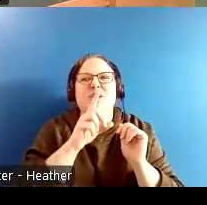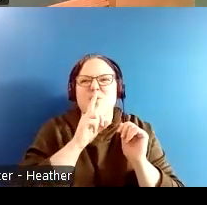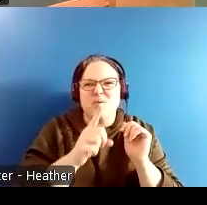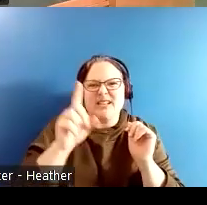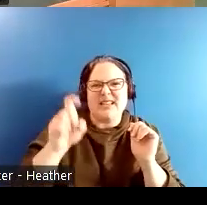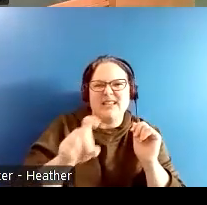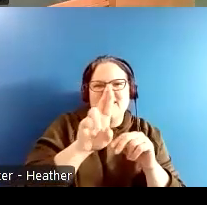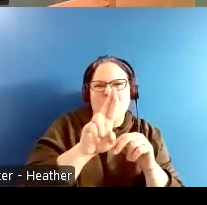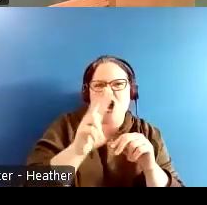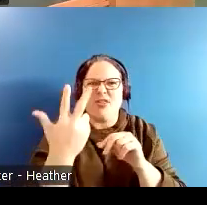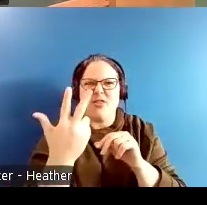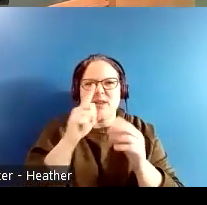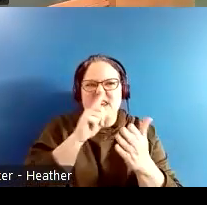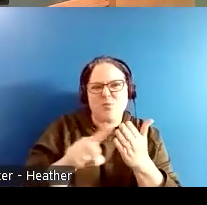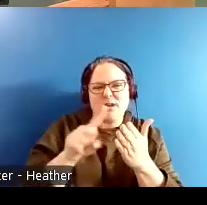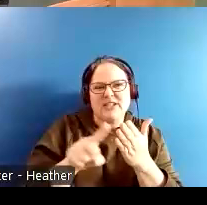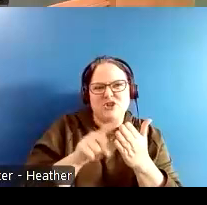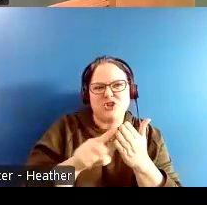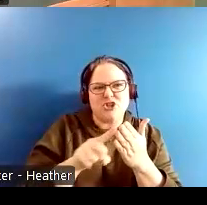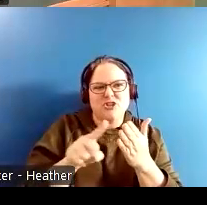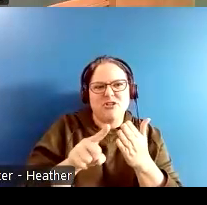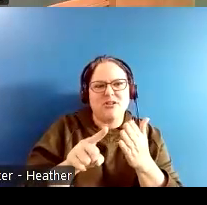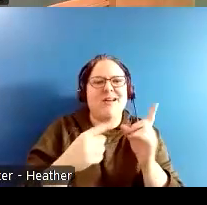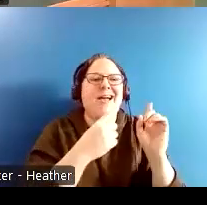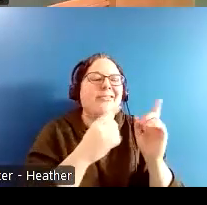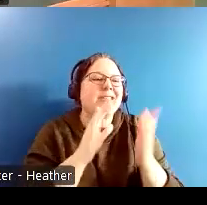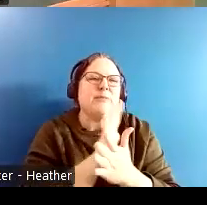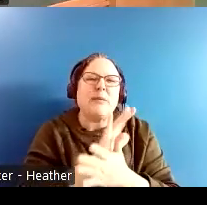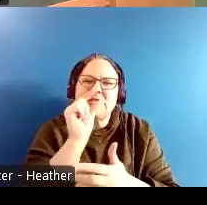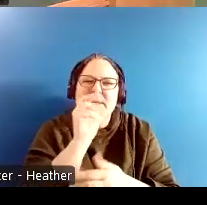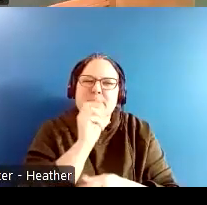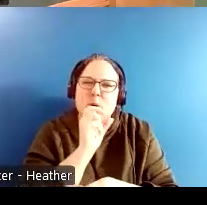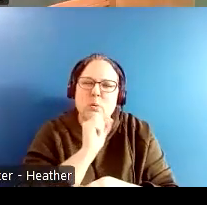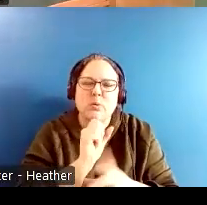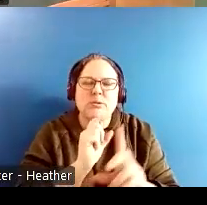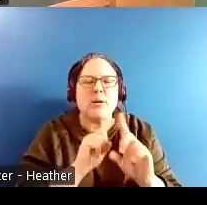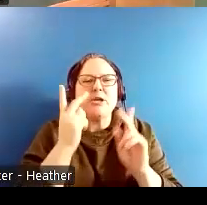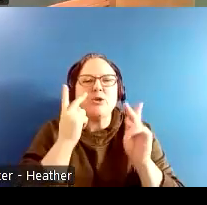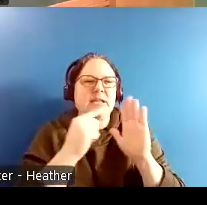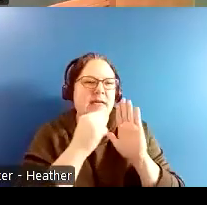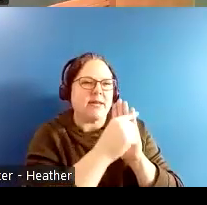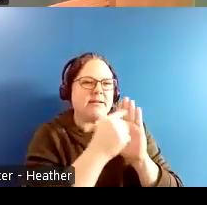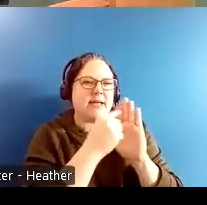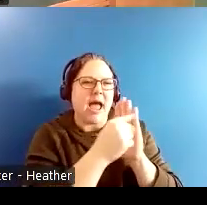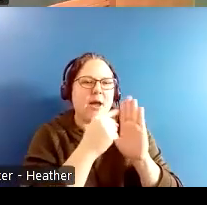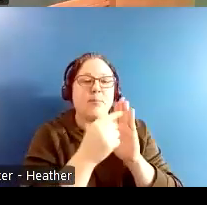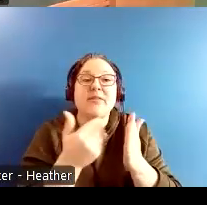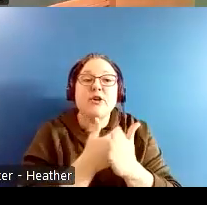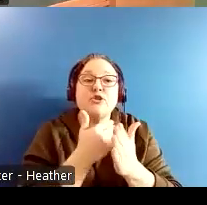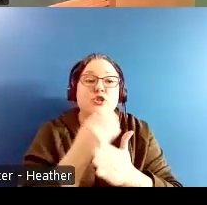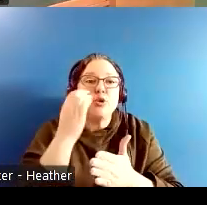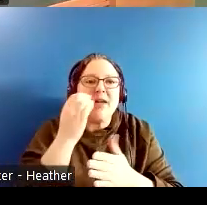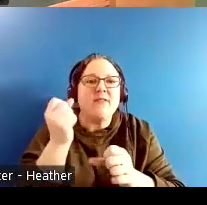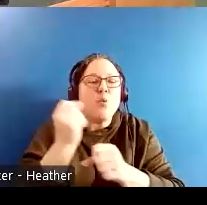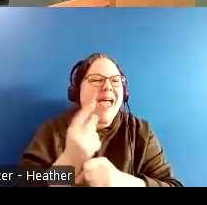R3 research. And so this paper is a little old, but you can see at the top, I mean, basically there's a new iPhone that comes out every